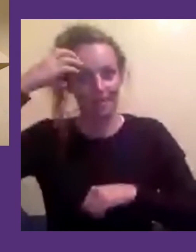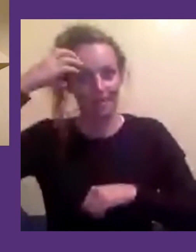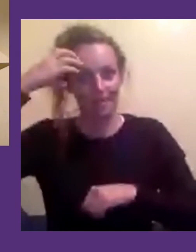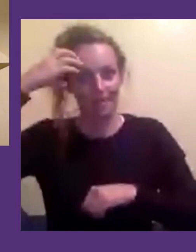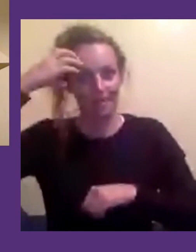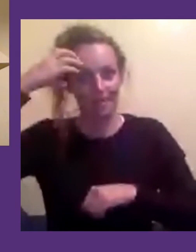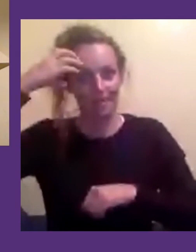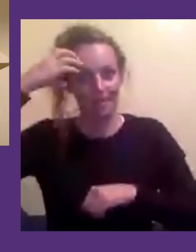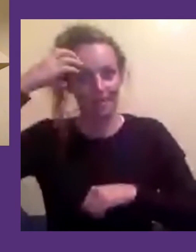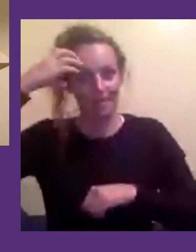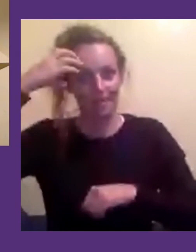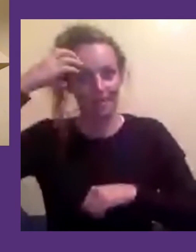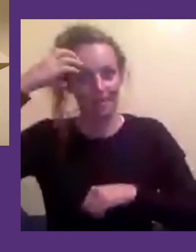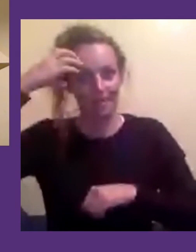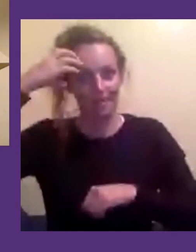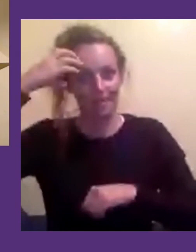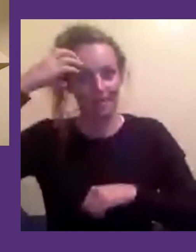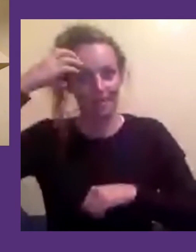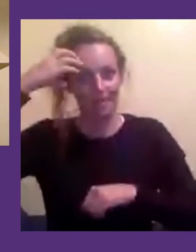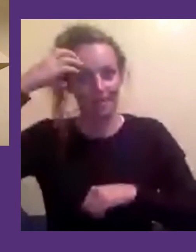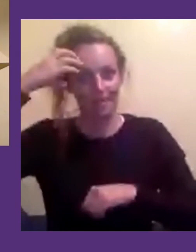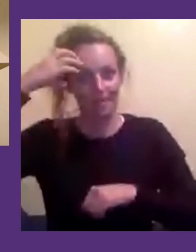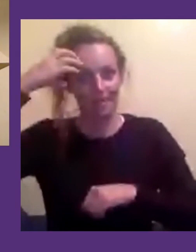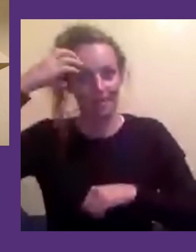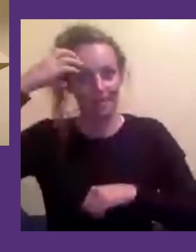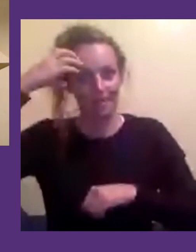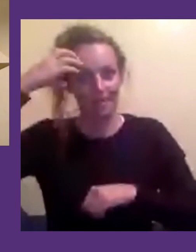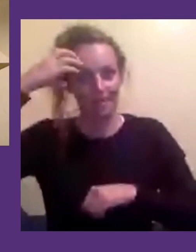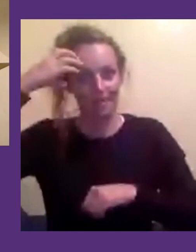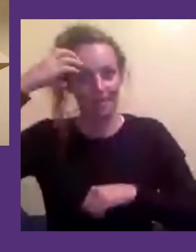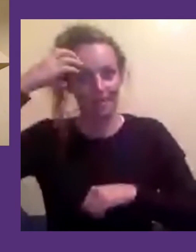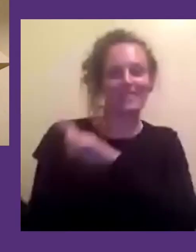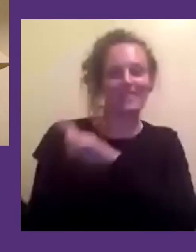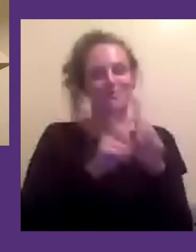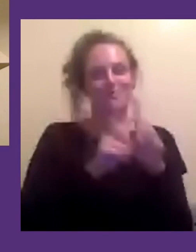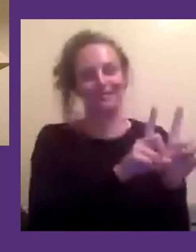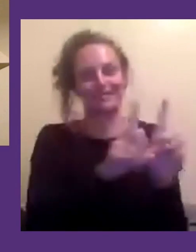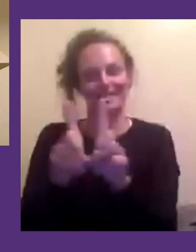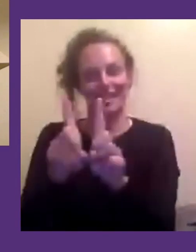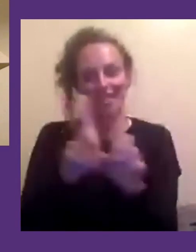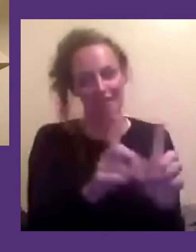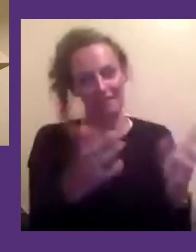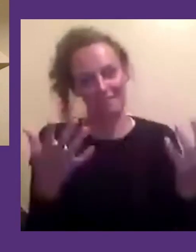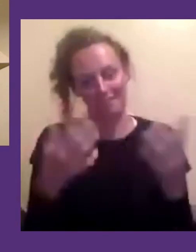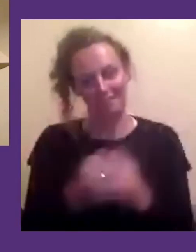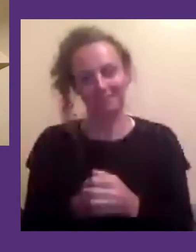Yeah, I agree. That sounds like a perfect happy ending there.